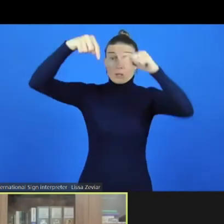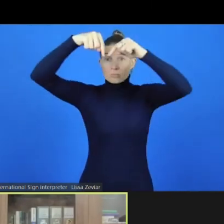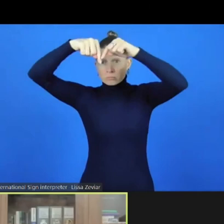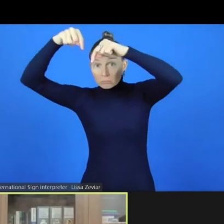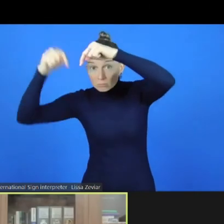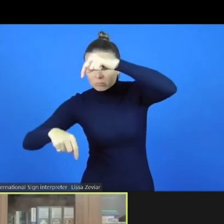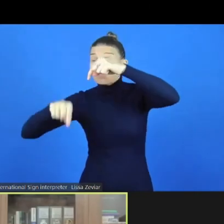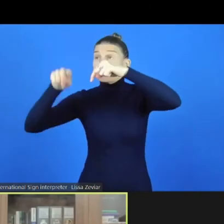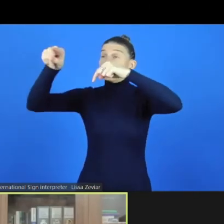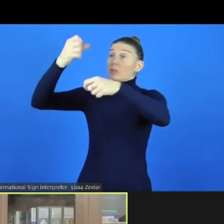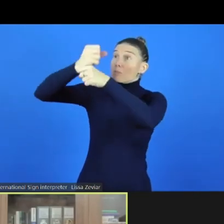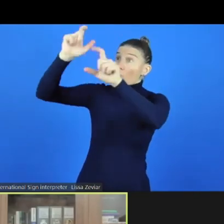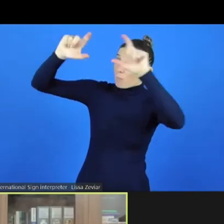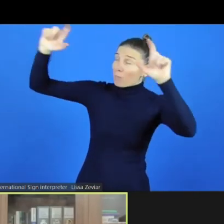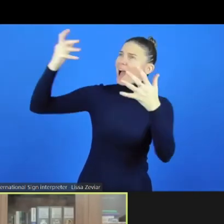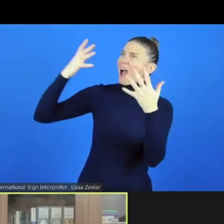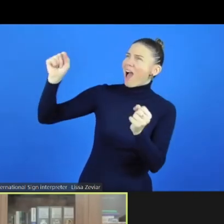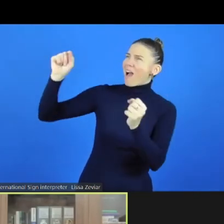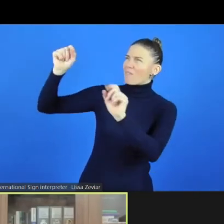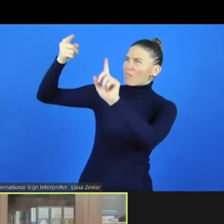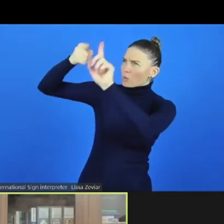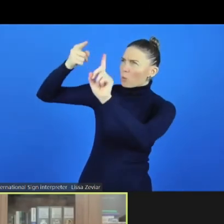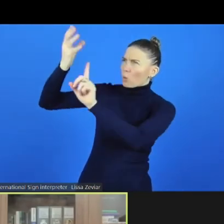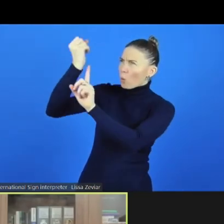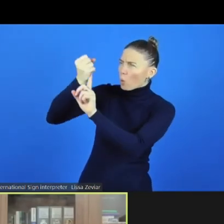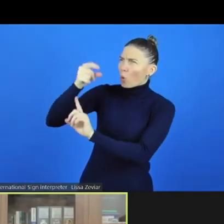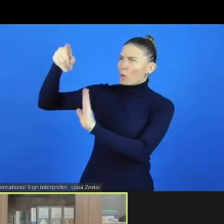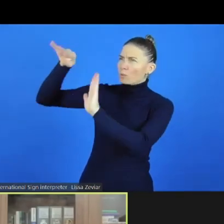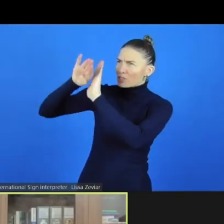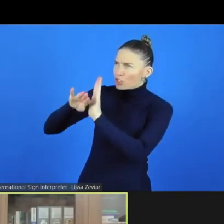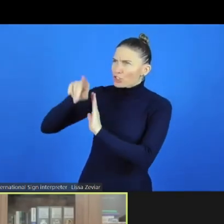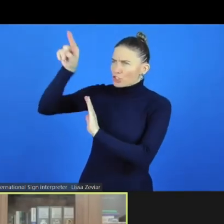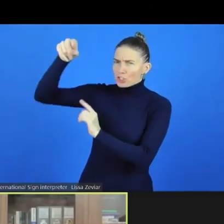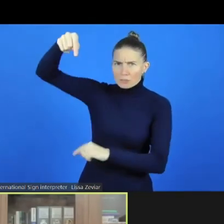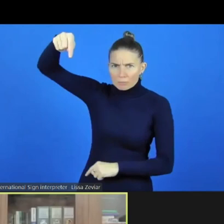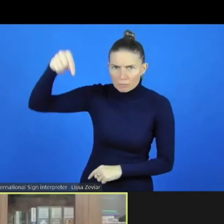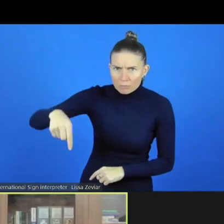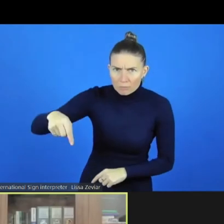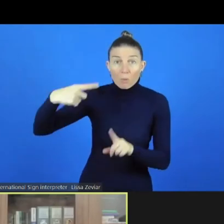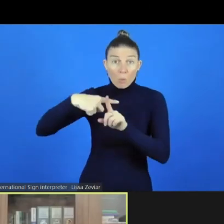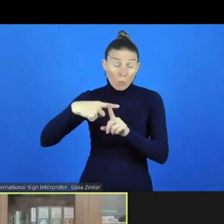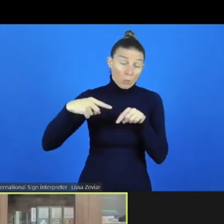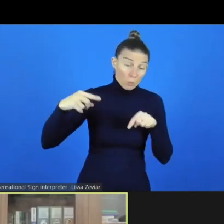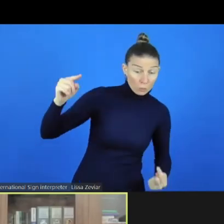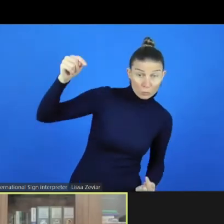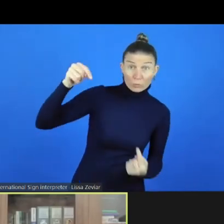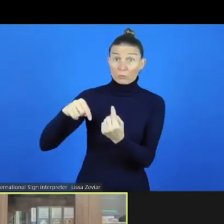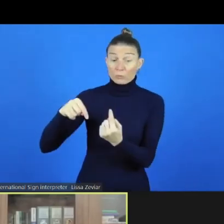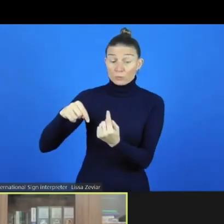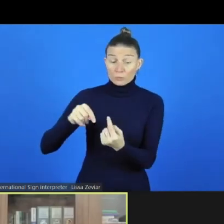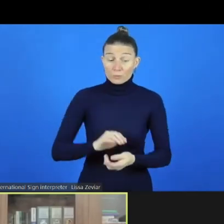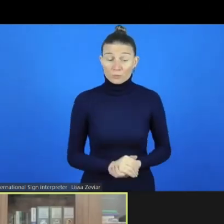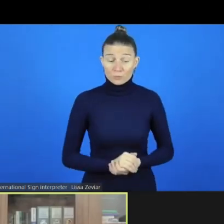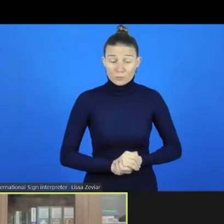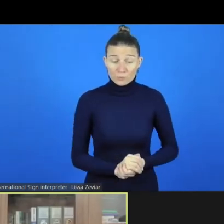measures, to be able to continue working on assistive technologies for our employees. And I think there's, before I